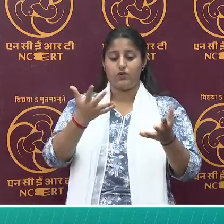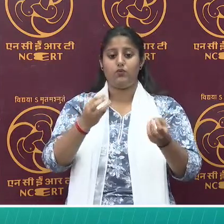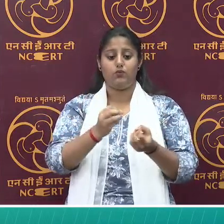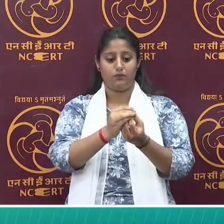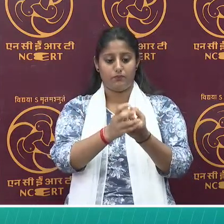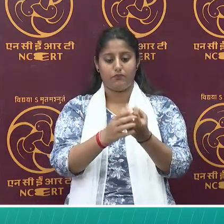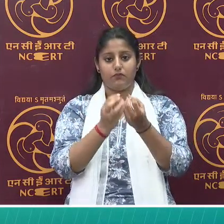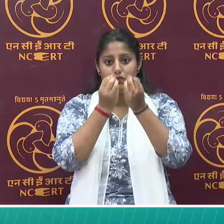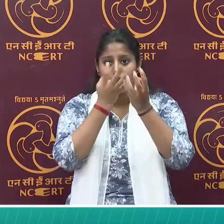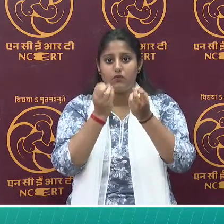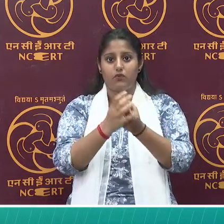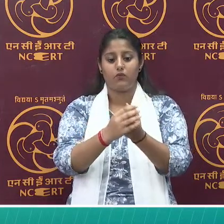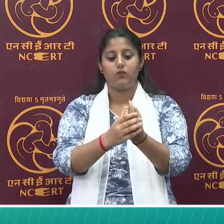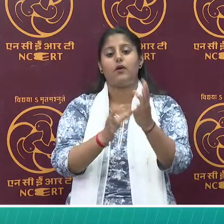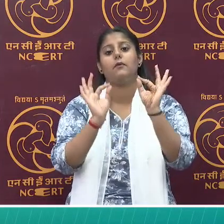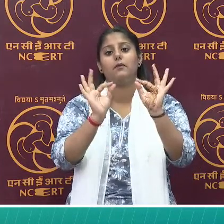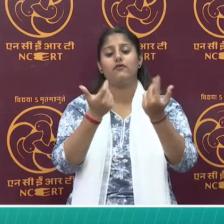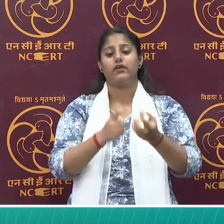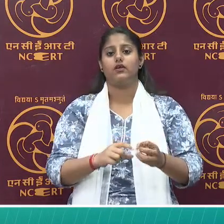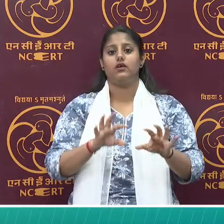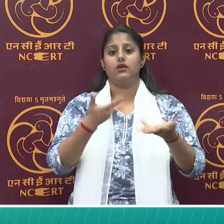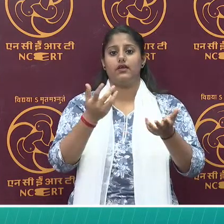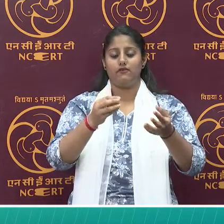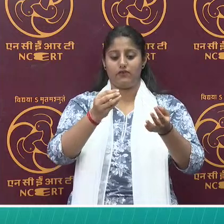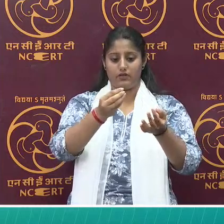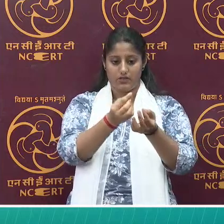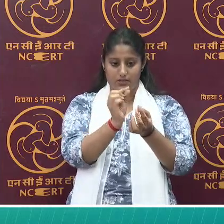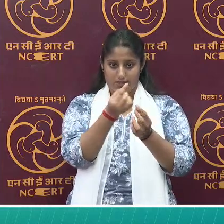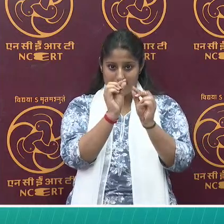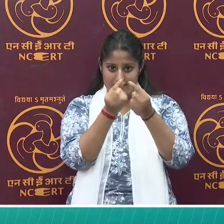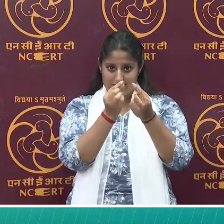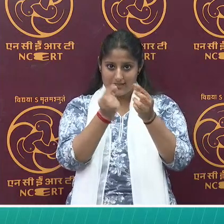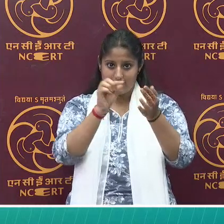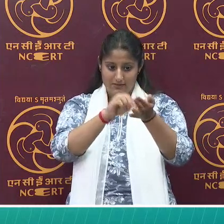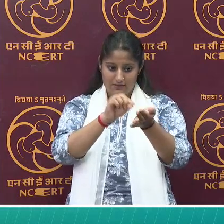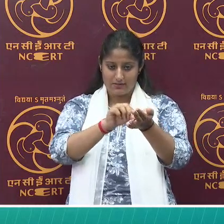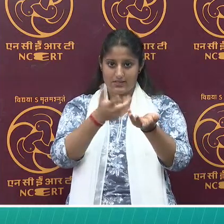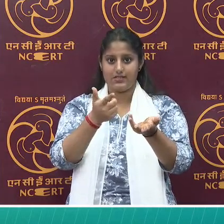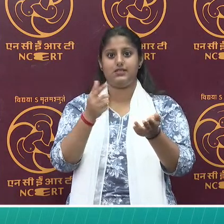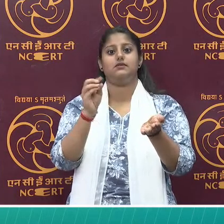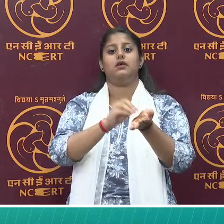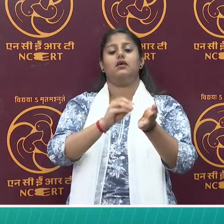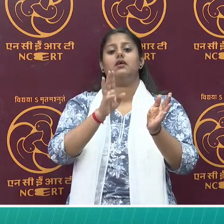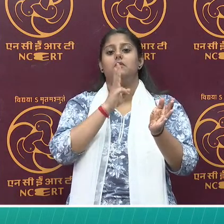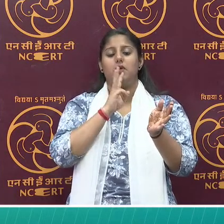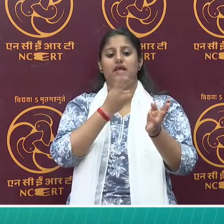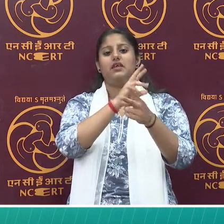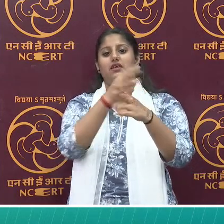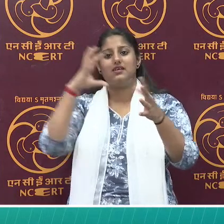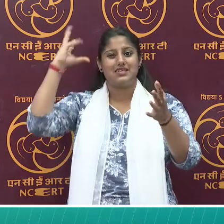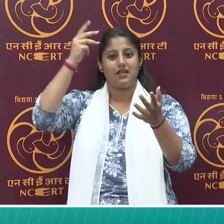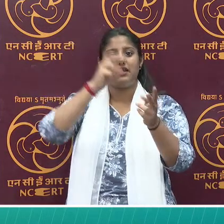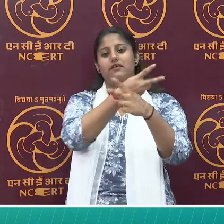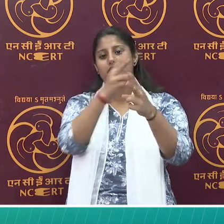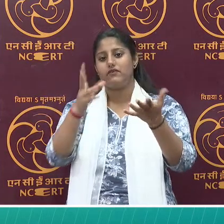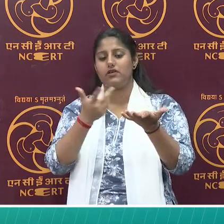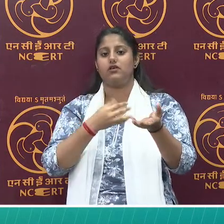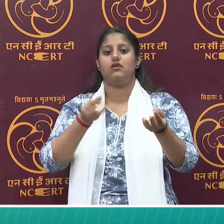perfect grip or the seed is getting those nutrients what are required. Right. Yes, then we water